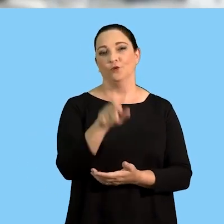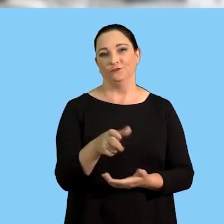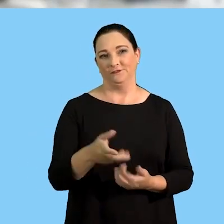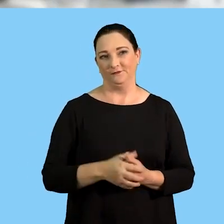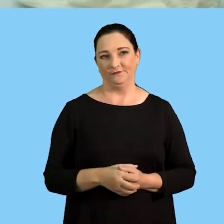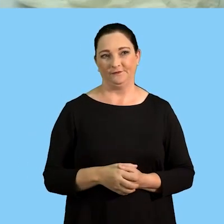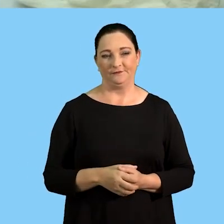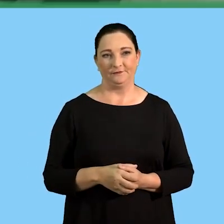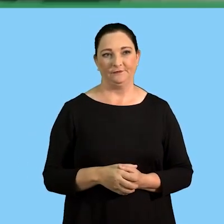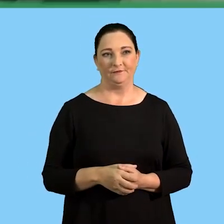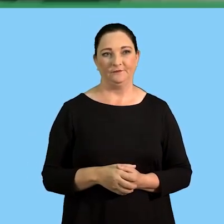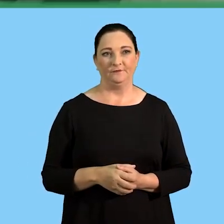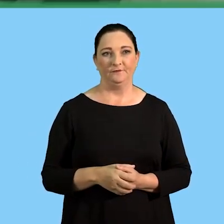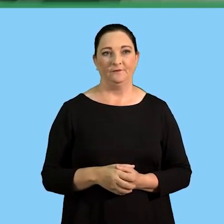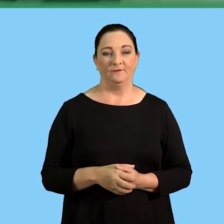injured.